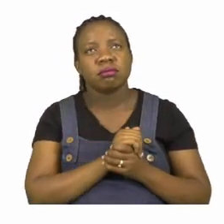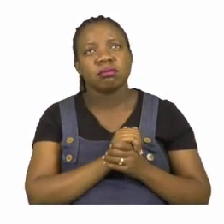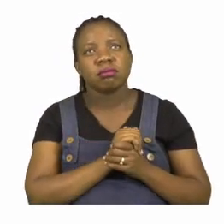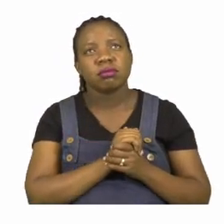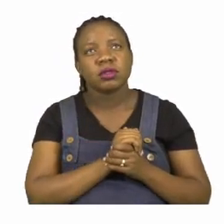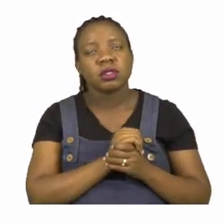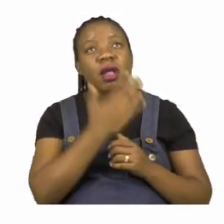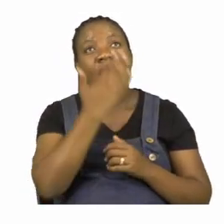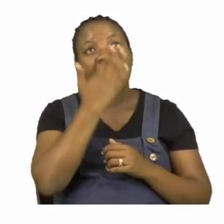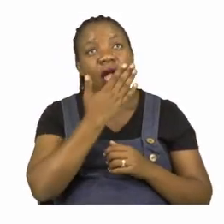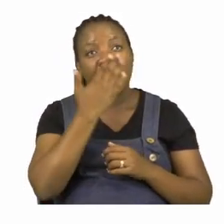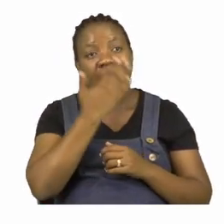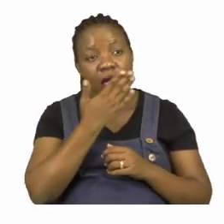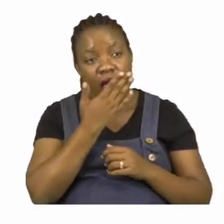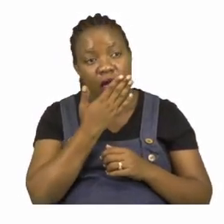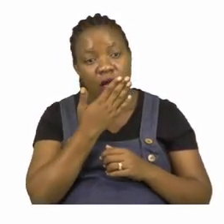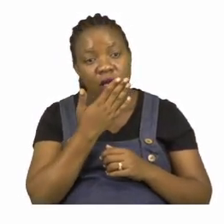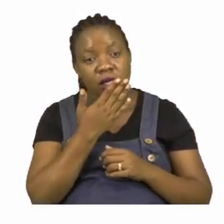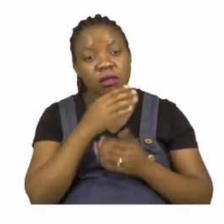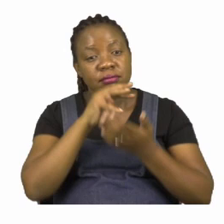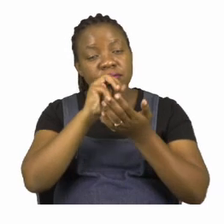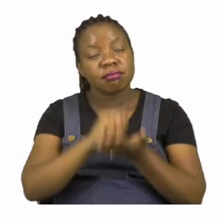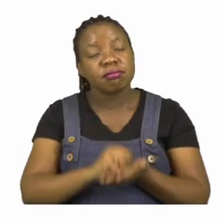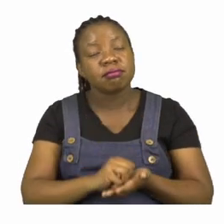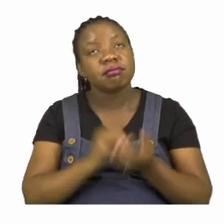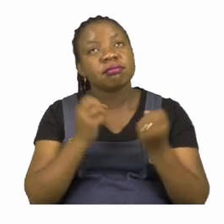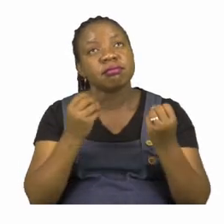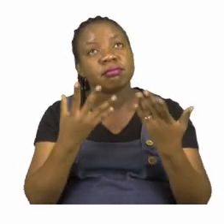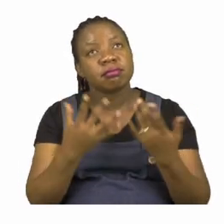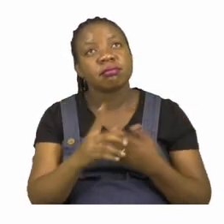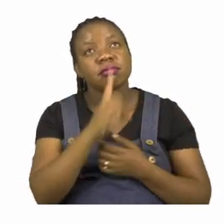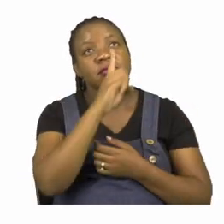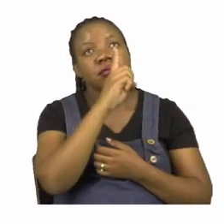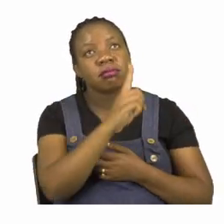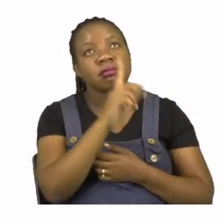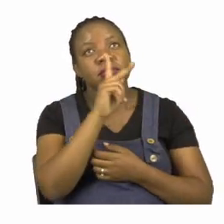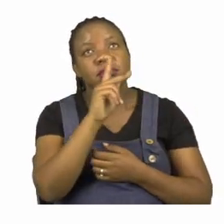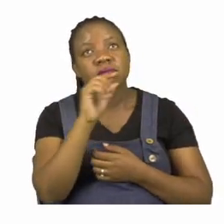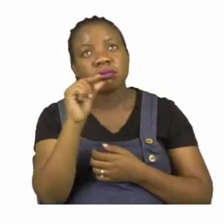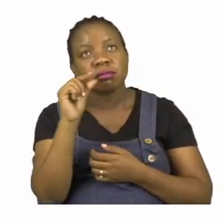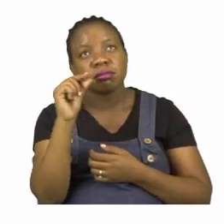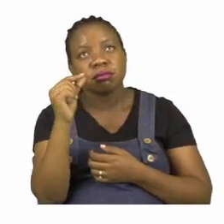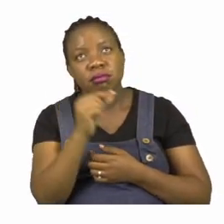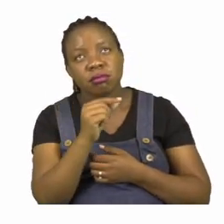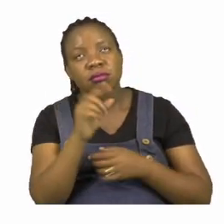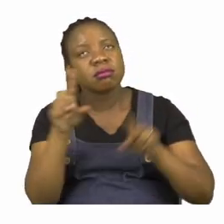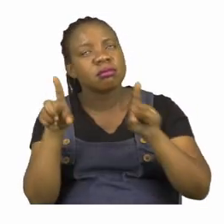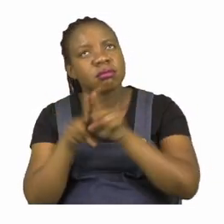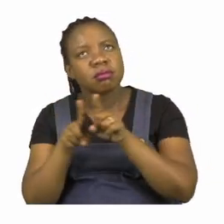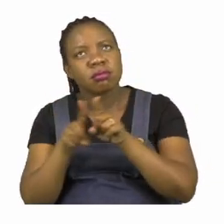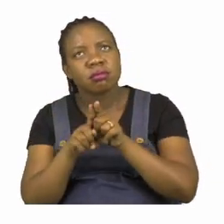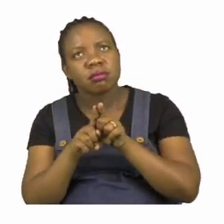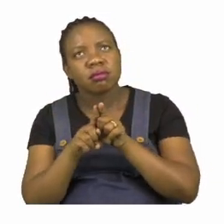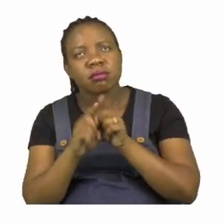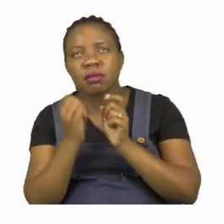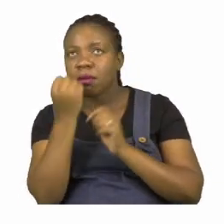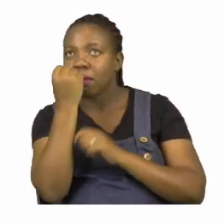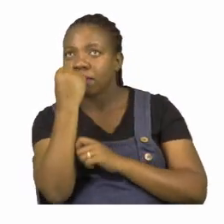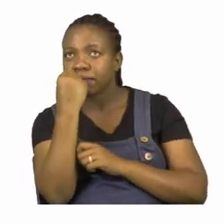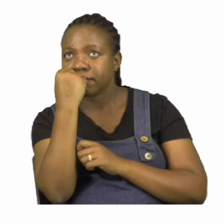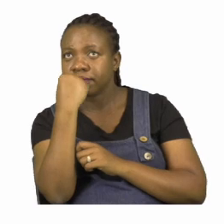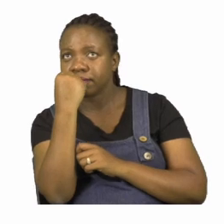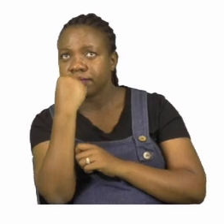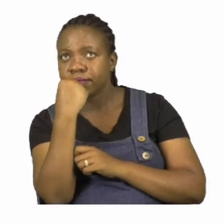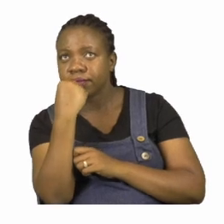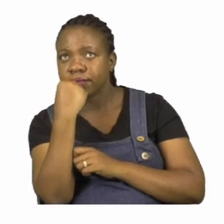1 kg. The same with the apple, but this time it's in between the beginning,